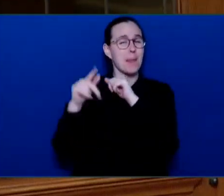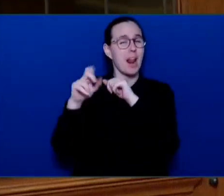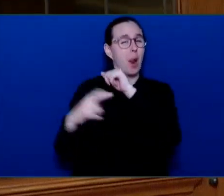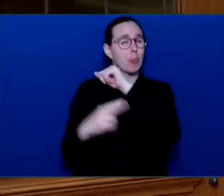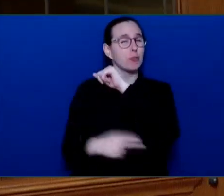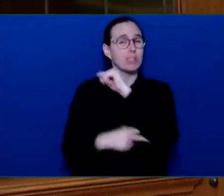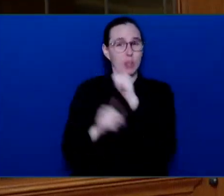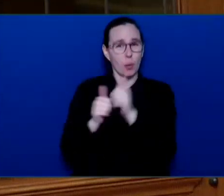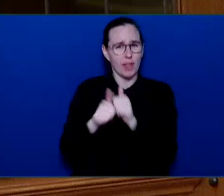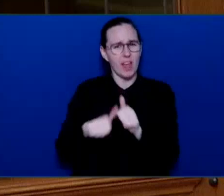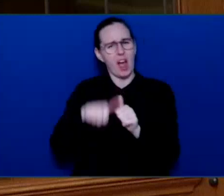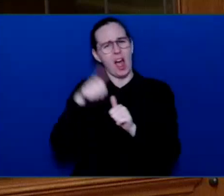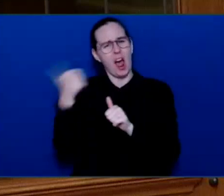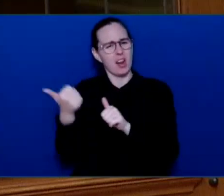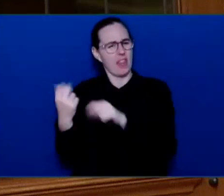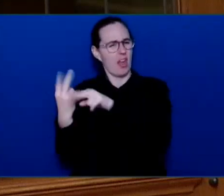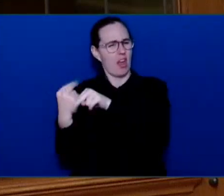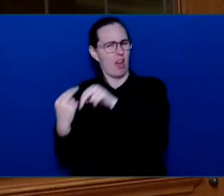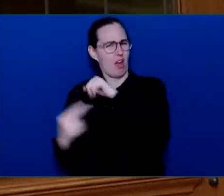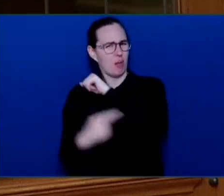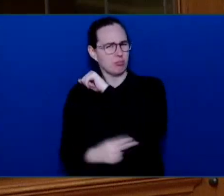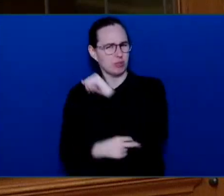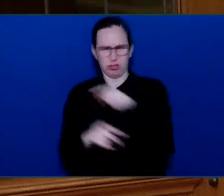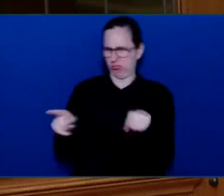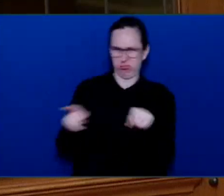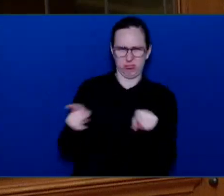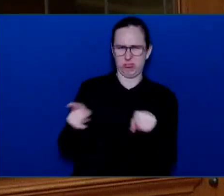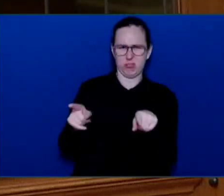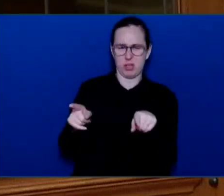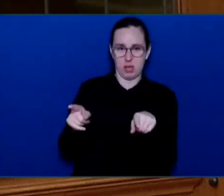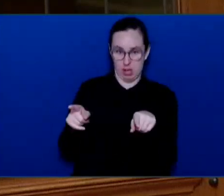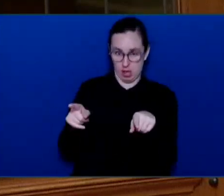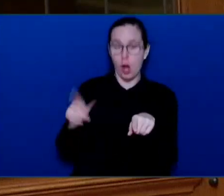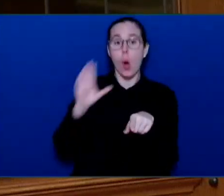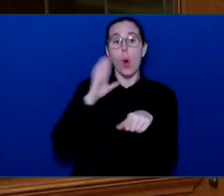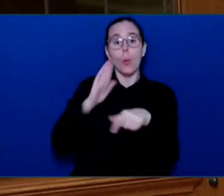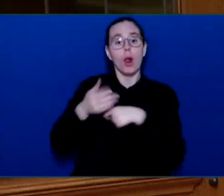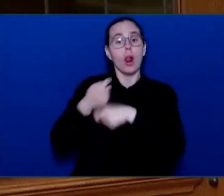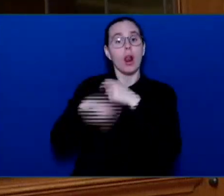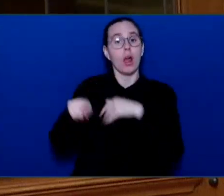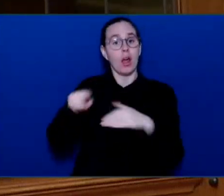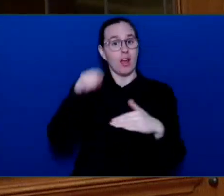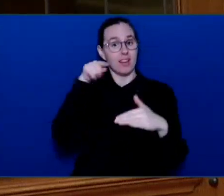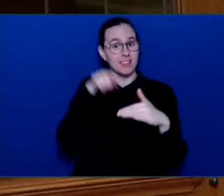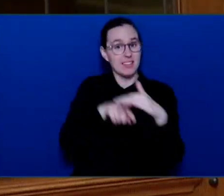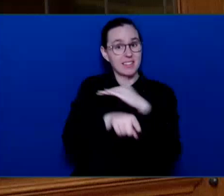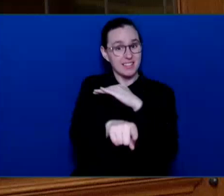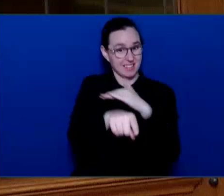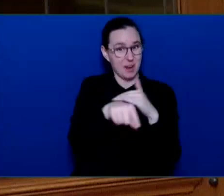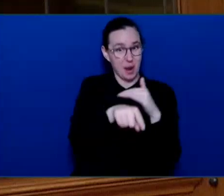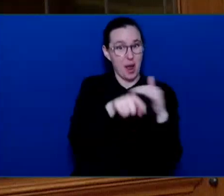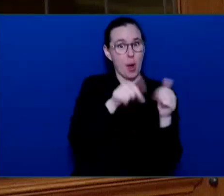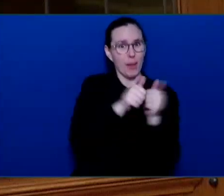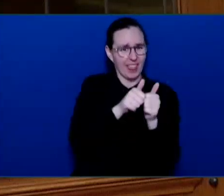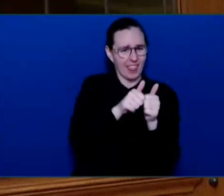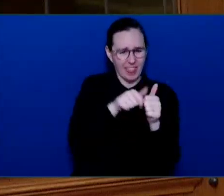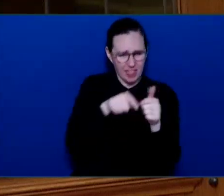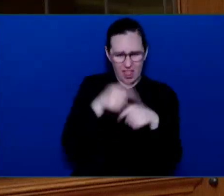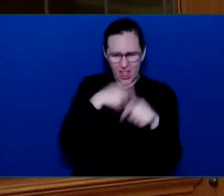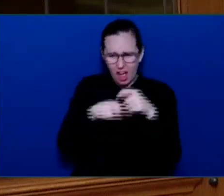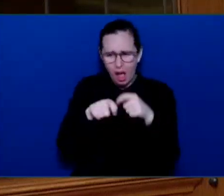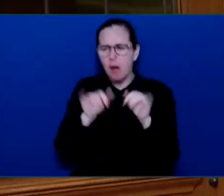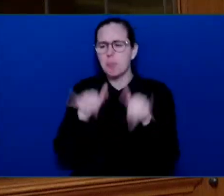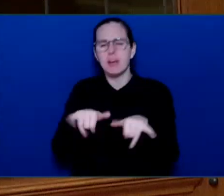another 4-lane tunnel. They're supposedly widening the number 1 in the Fraser Valley, but as of